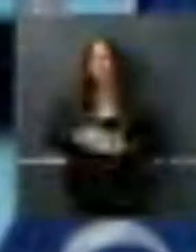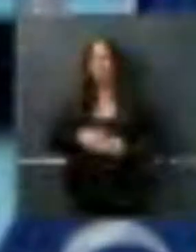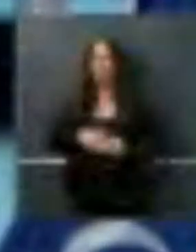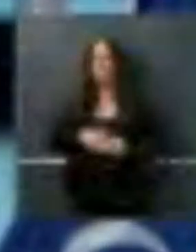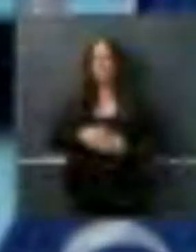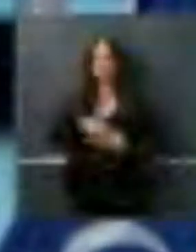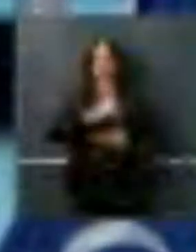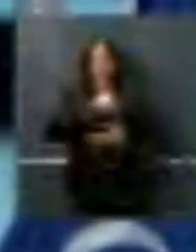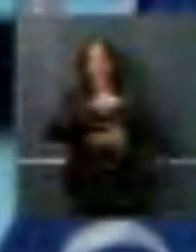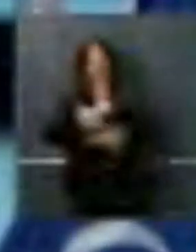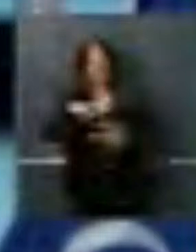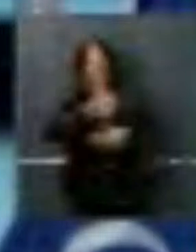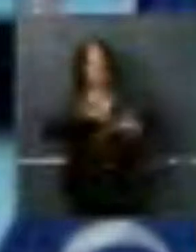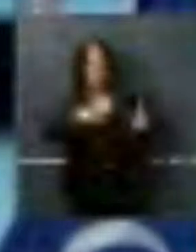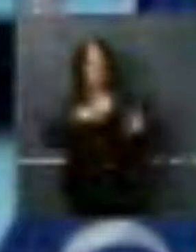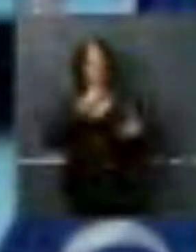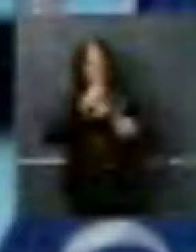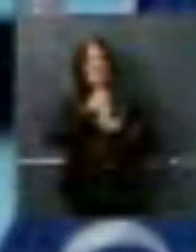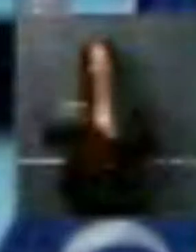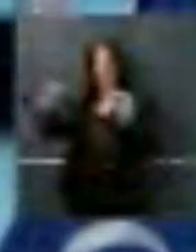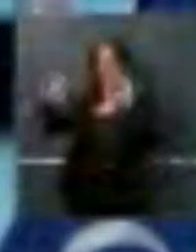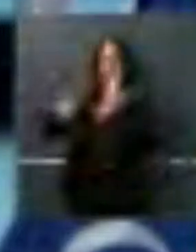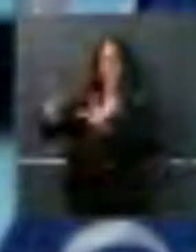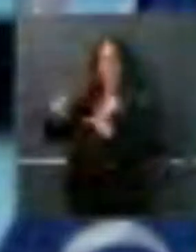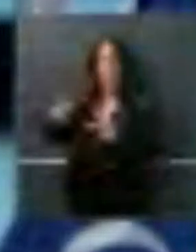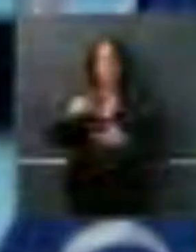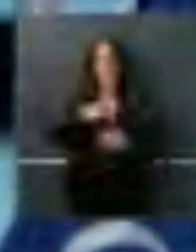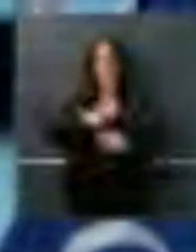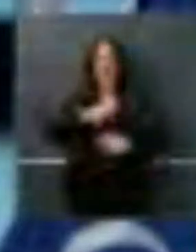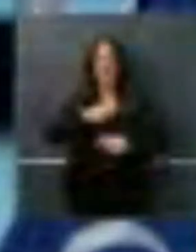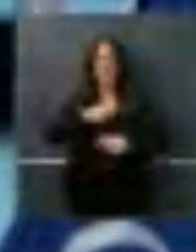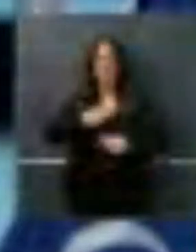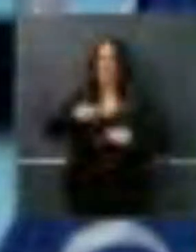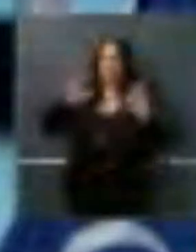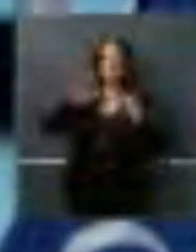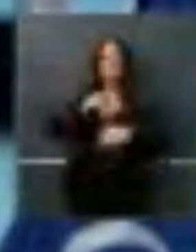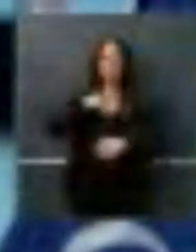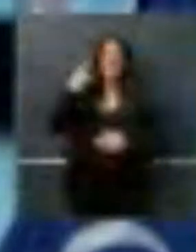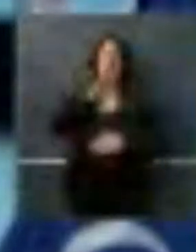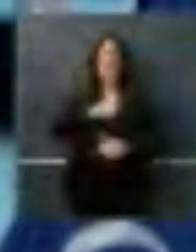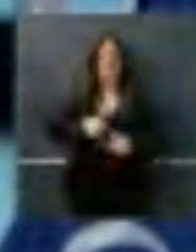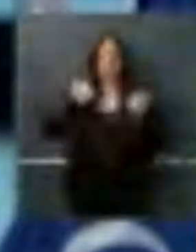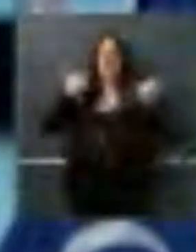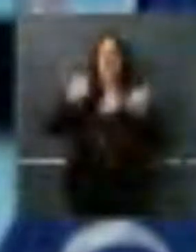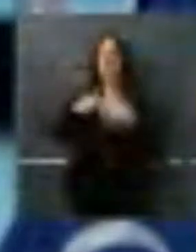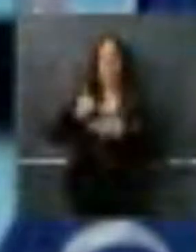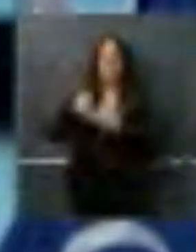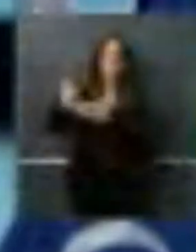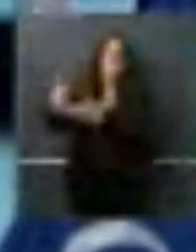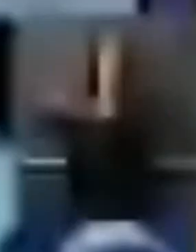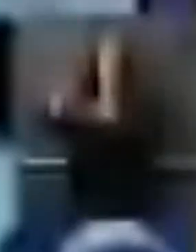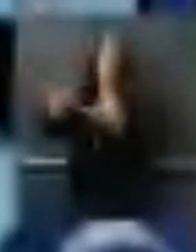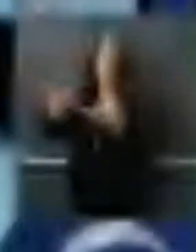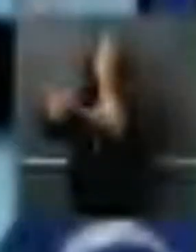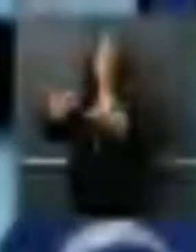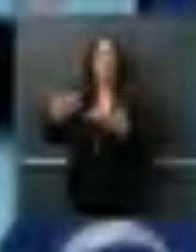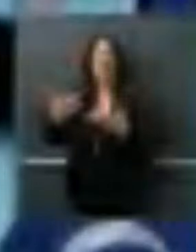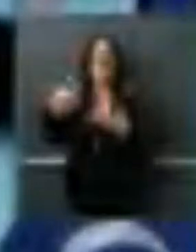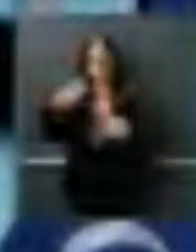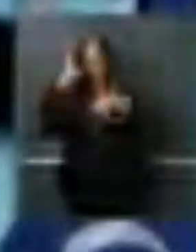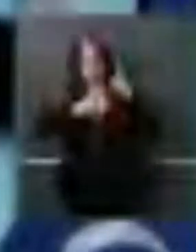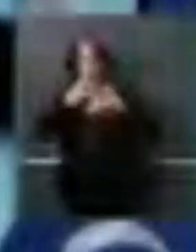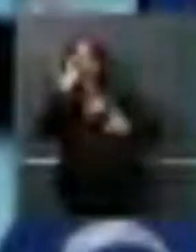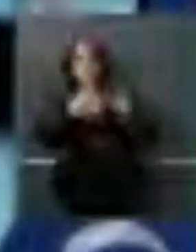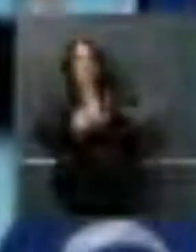every single day, the heroes that we highlight often and appropriately so, the nurses, so many of